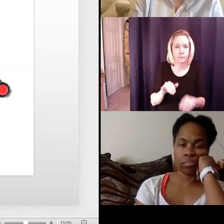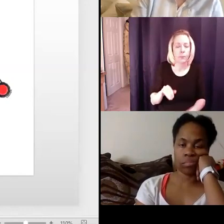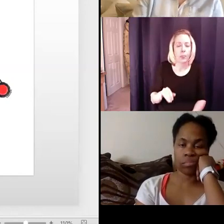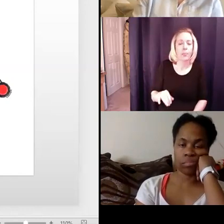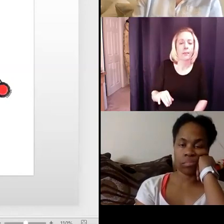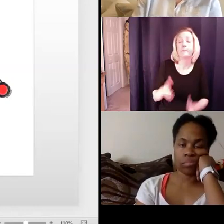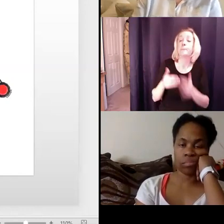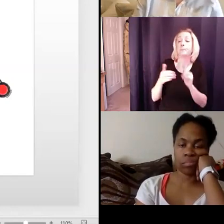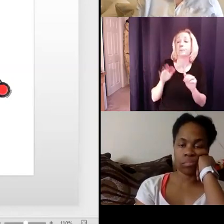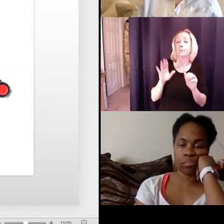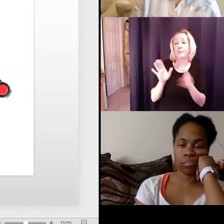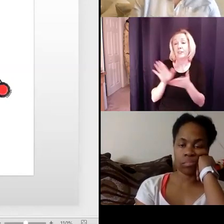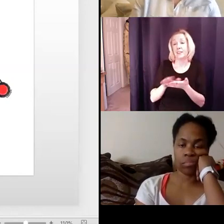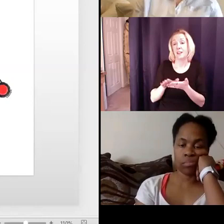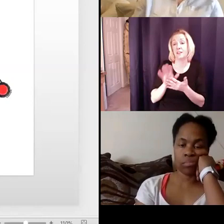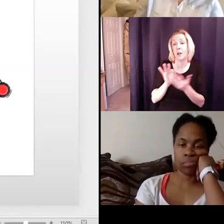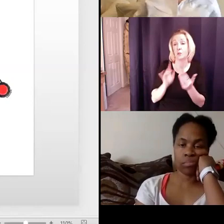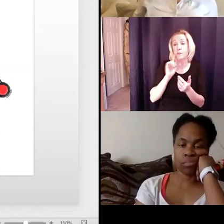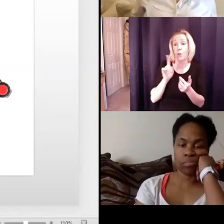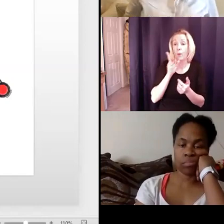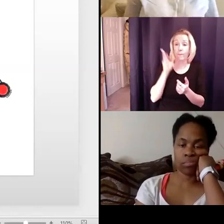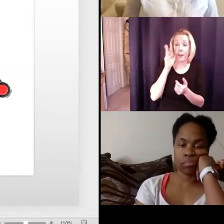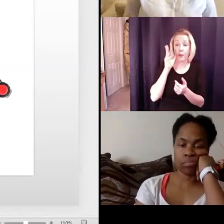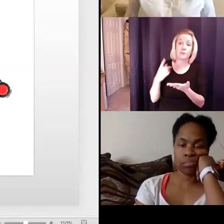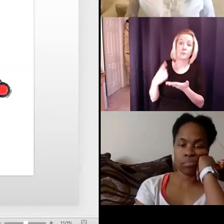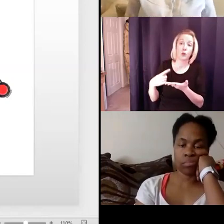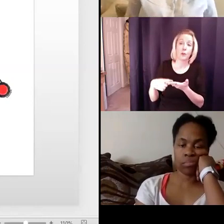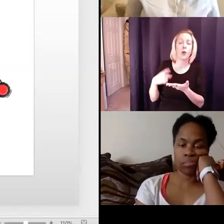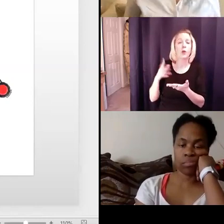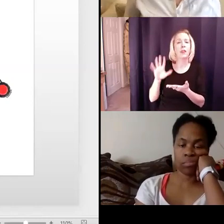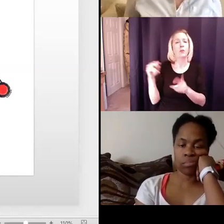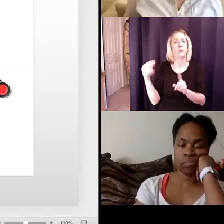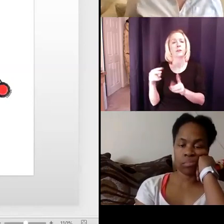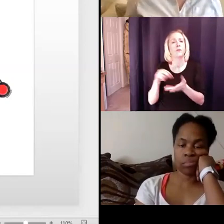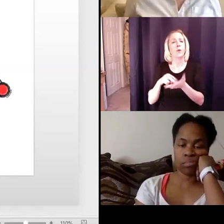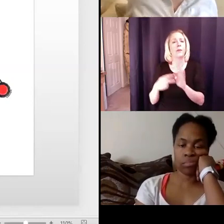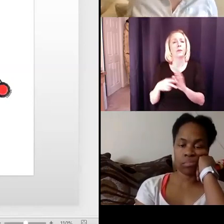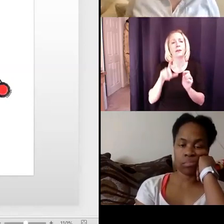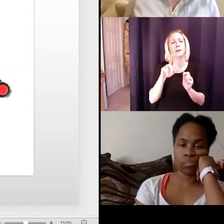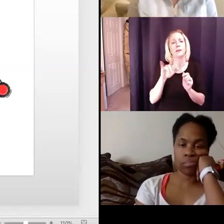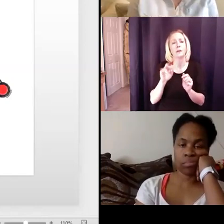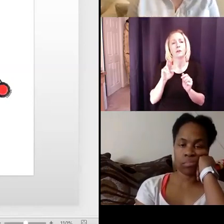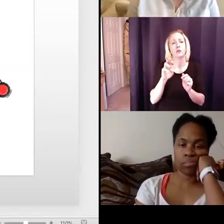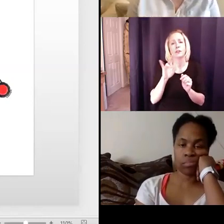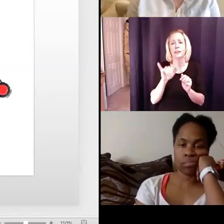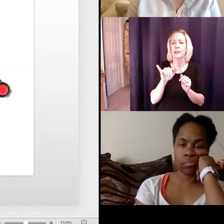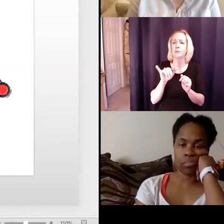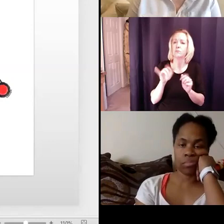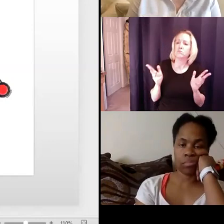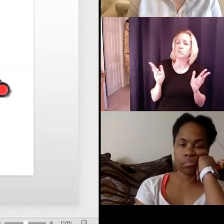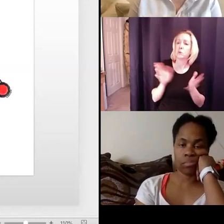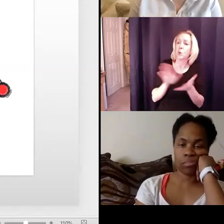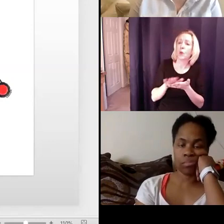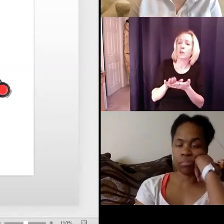But it's a great way of parents talking about what literacy means to them and their child with multiple disabilities. So just another resource for